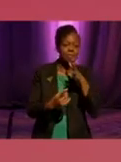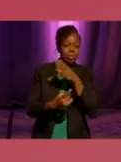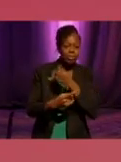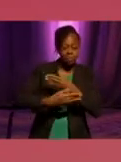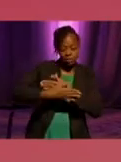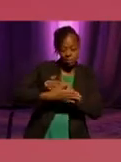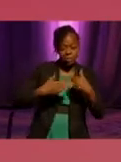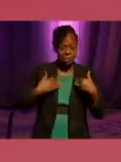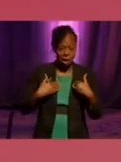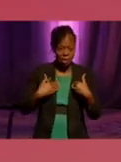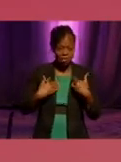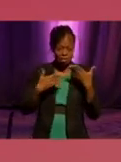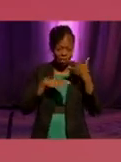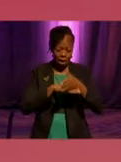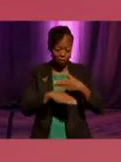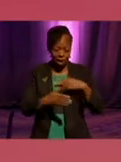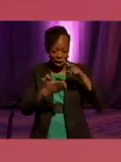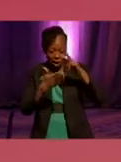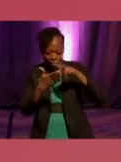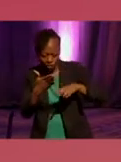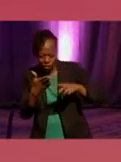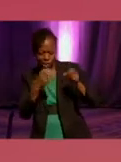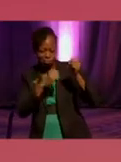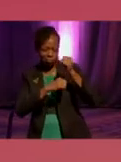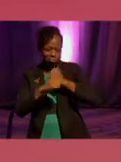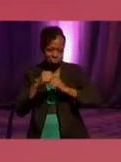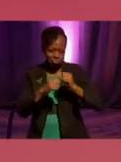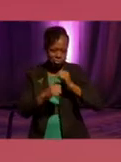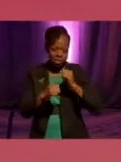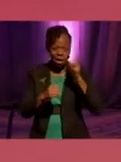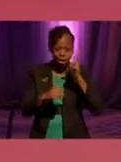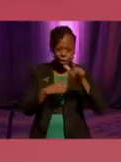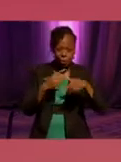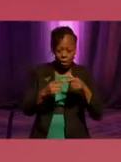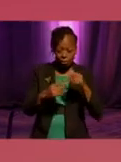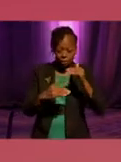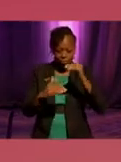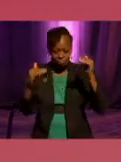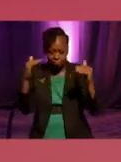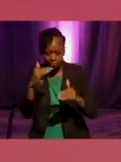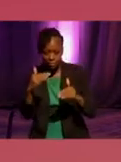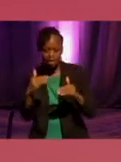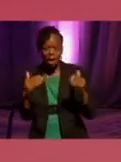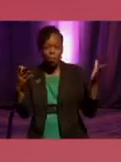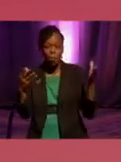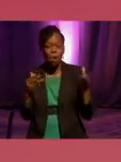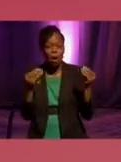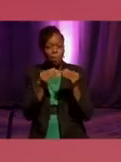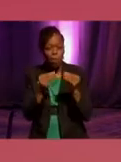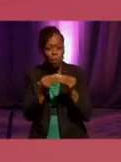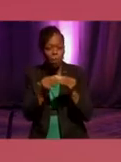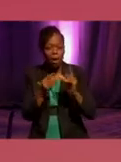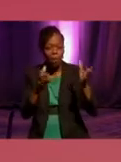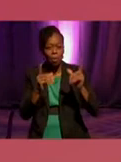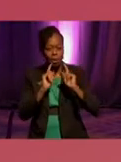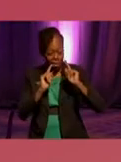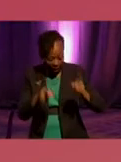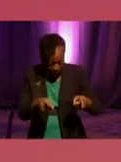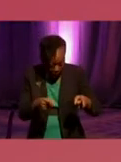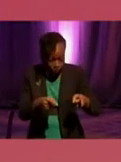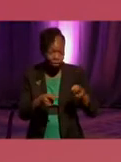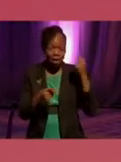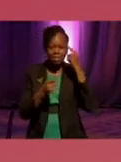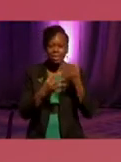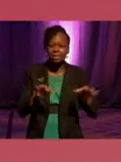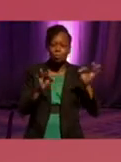hear about the disparities that exist, I'm really looking for an answer. I'm looking for the why. And I think it's really important that we look